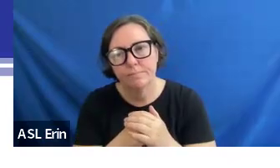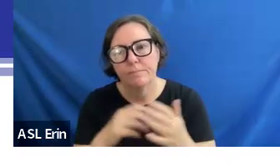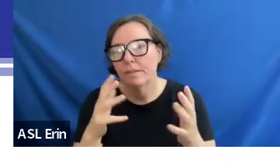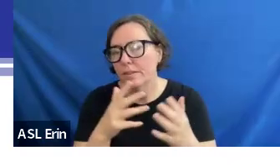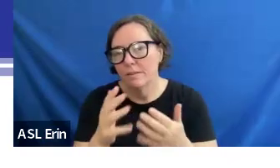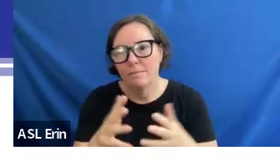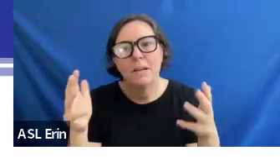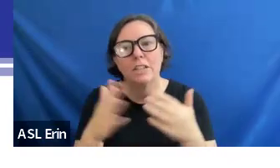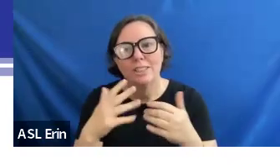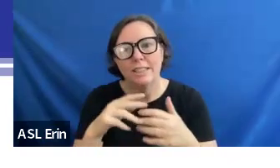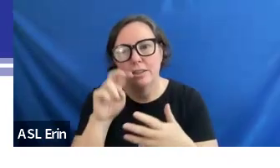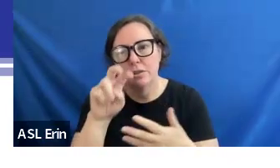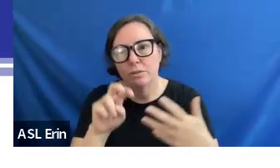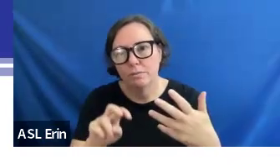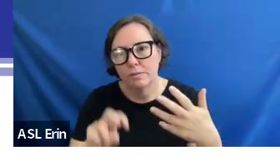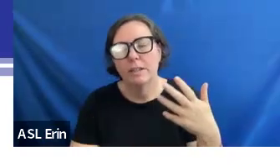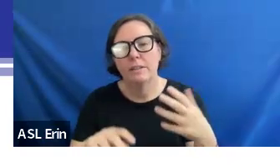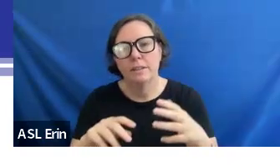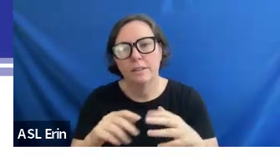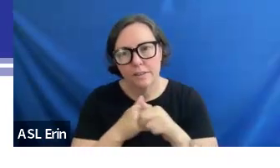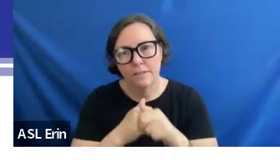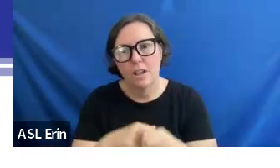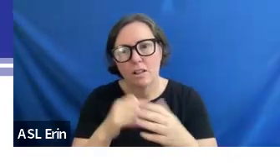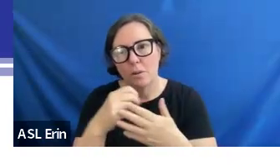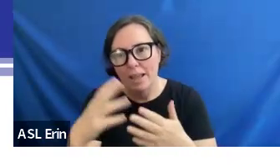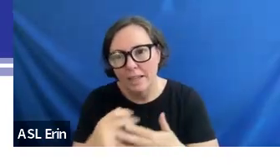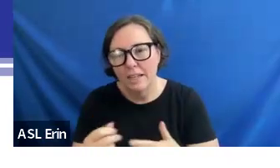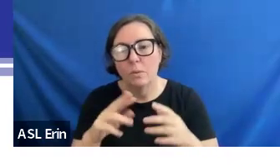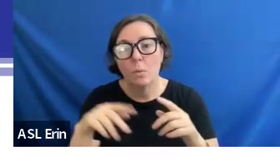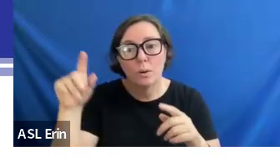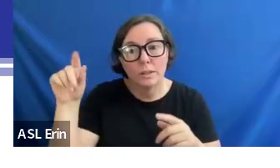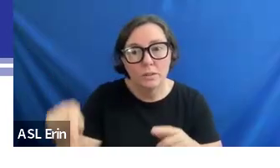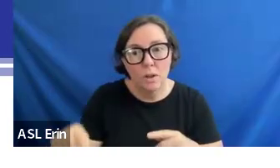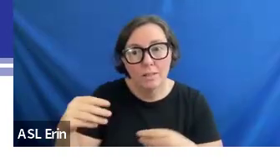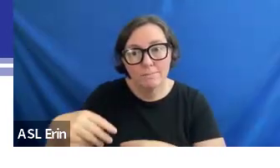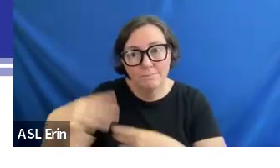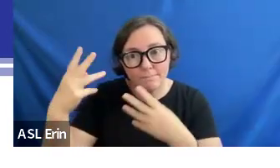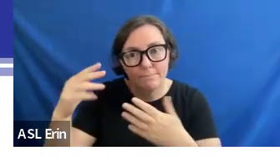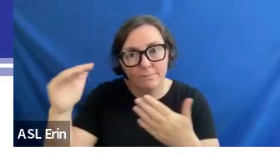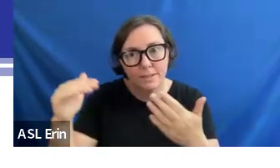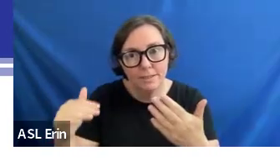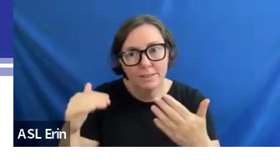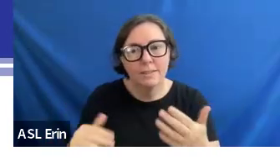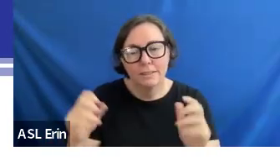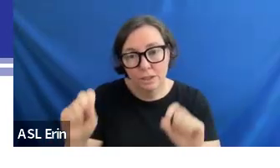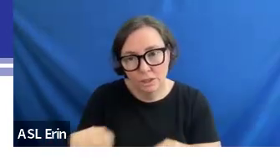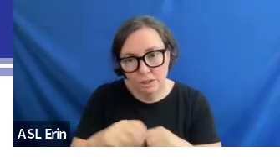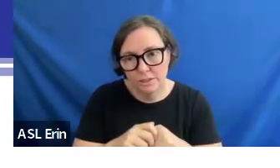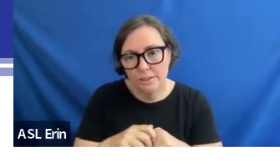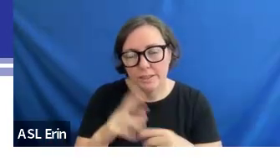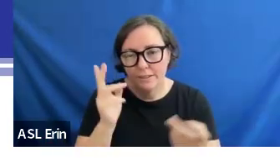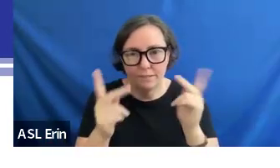text or things they're looking at, because they can navigate by headings. Even on a side column bar, they might be able to navigate that way